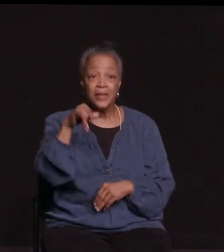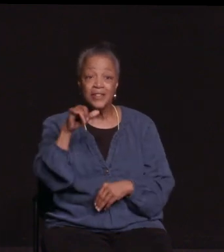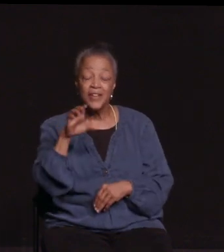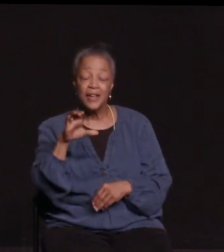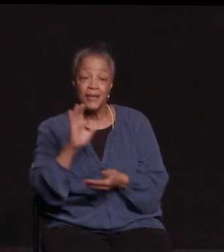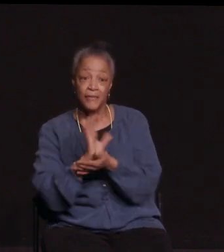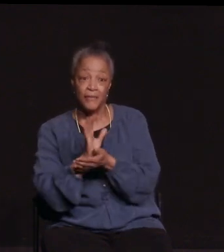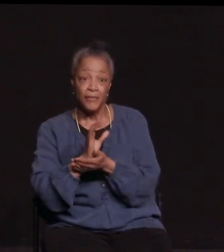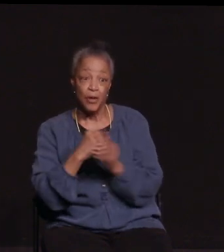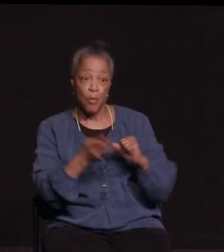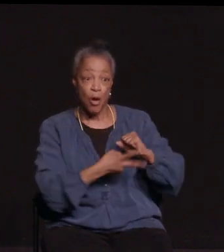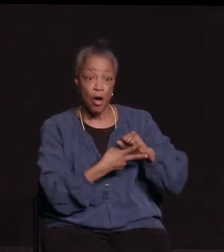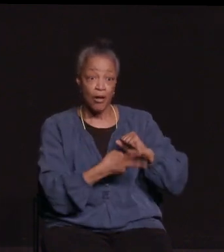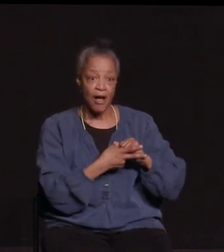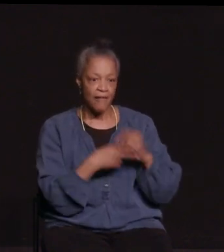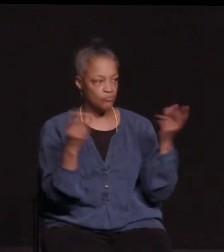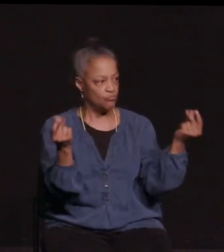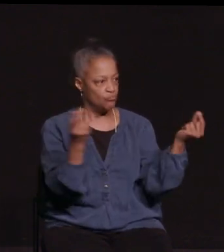Archive,